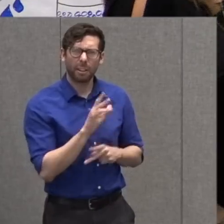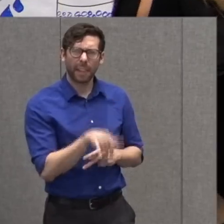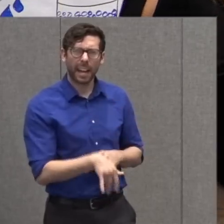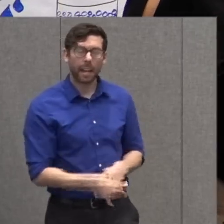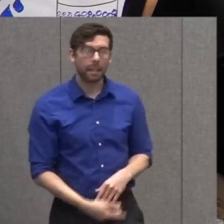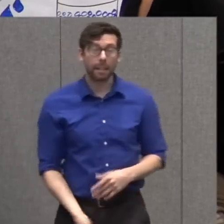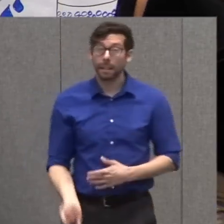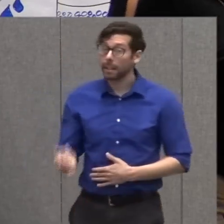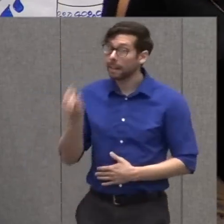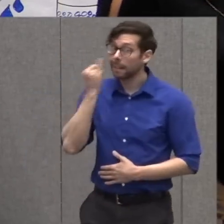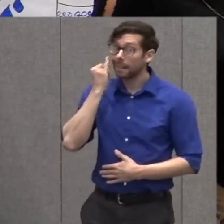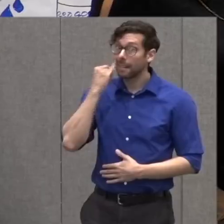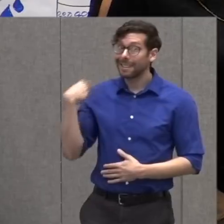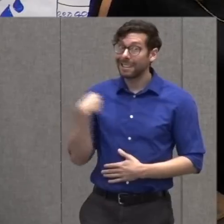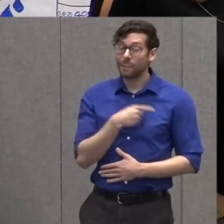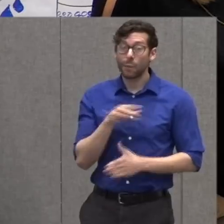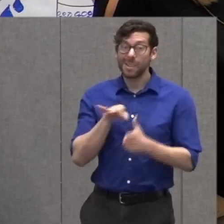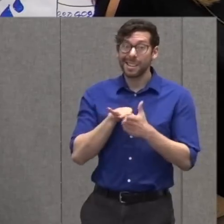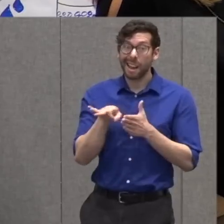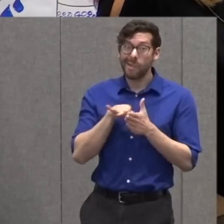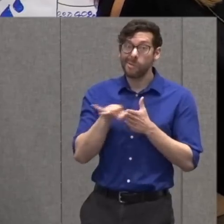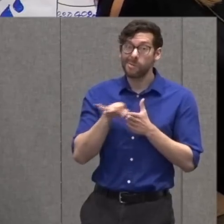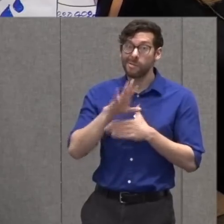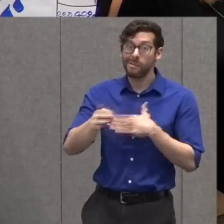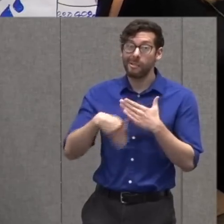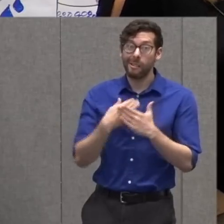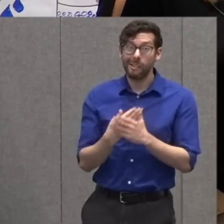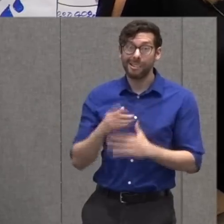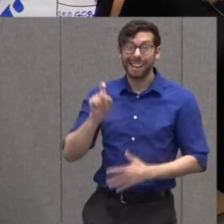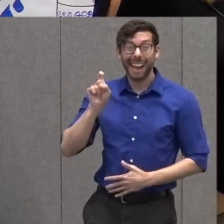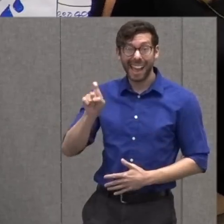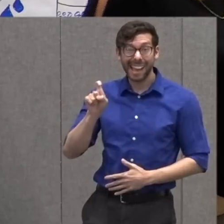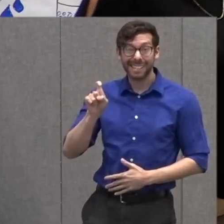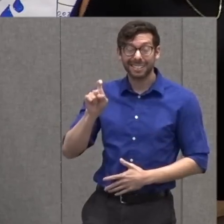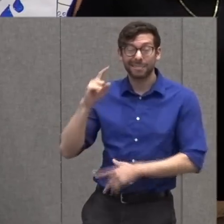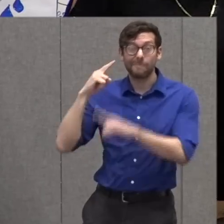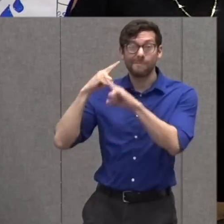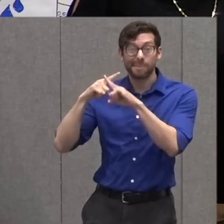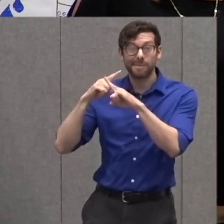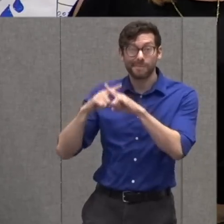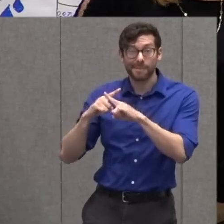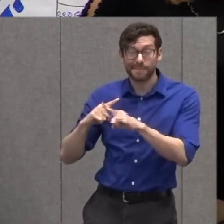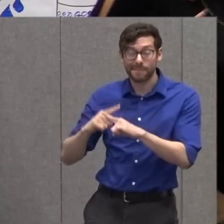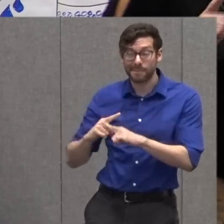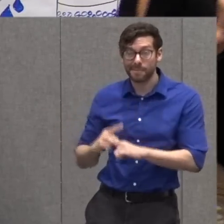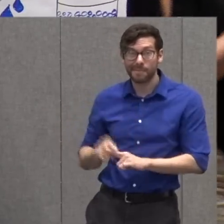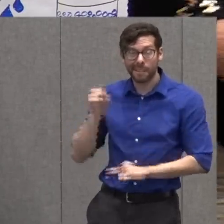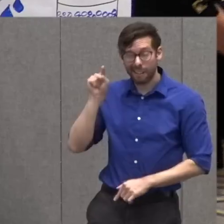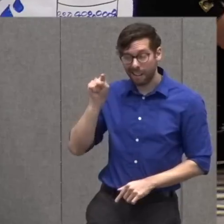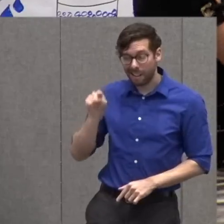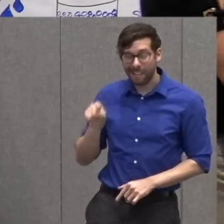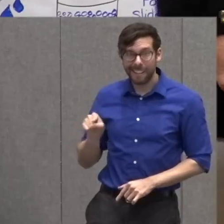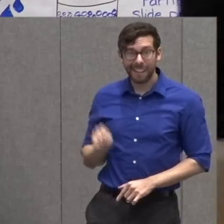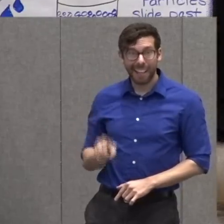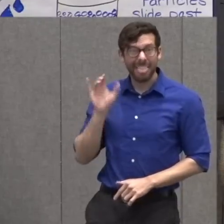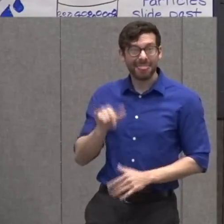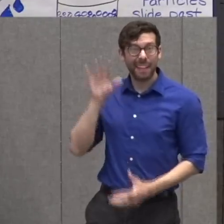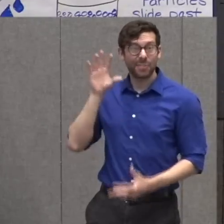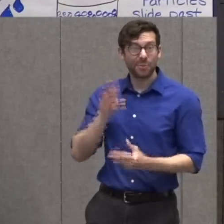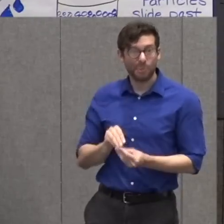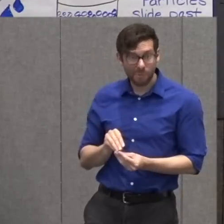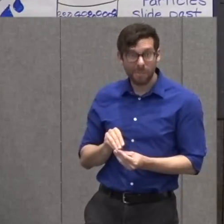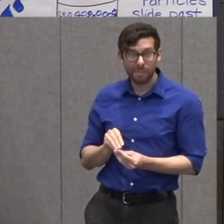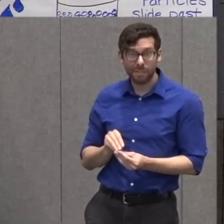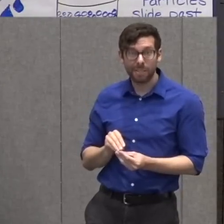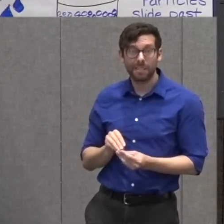think if we add up all the X's, that will give us the total amount of people that have told you their prediction. There you go. Let's count and